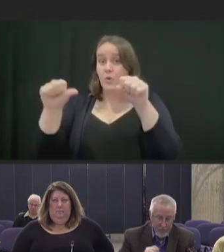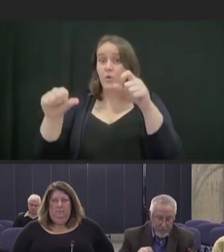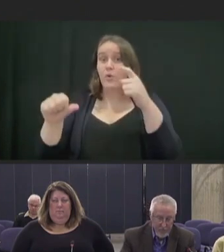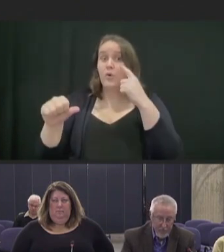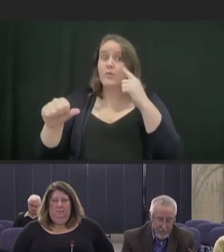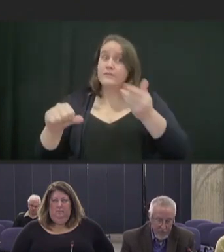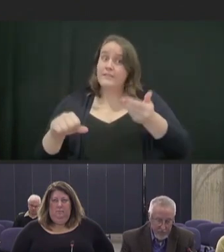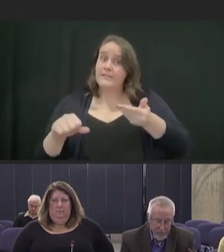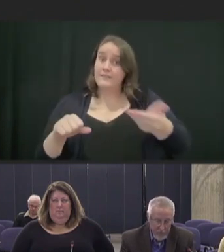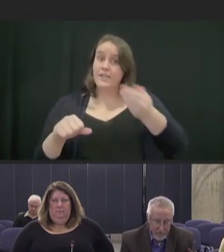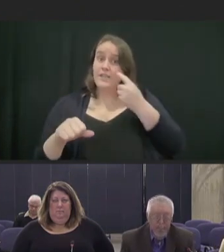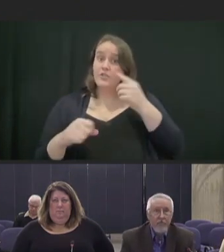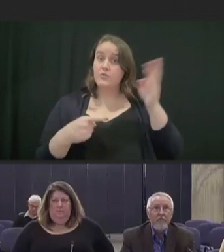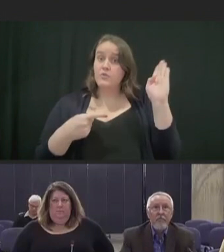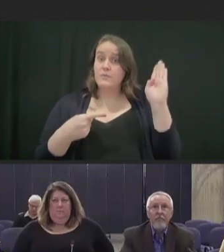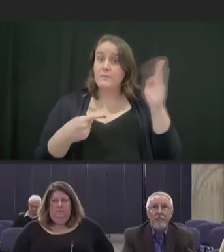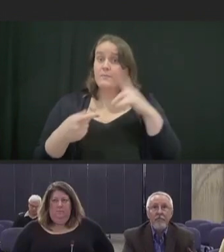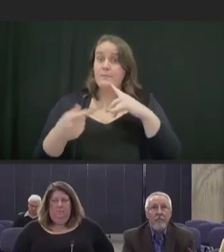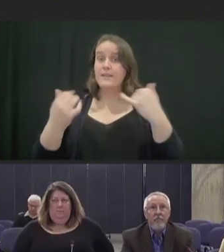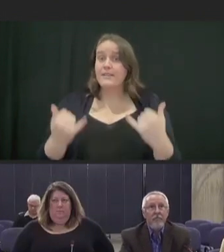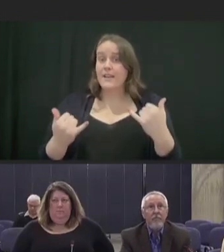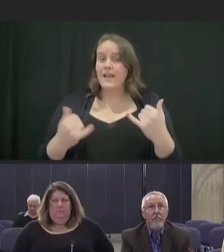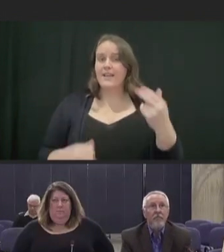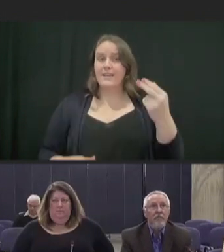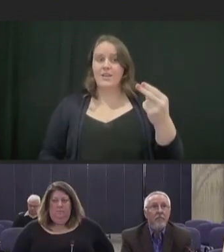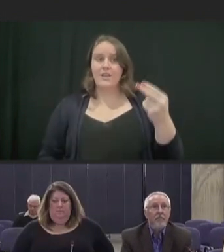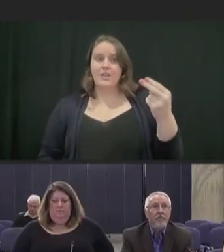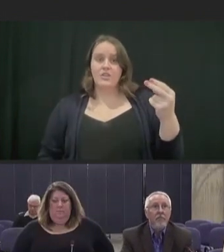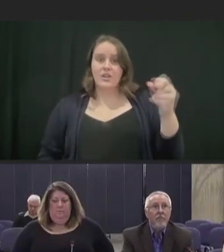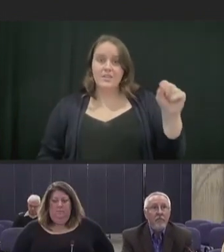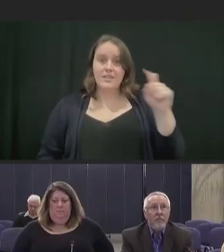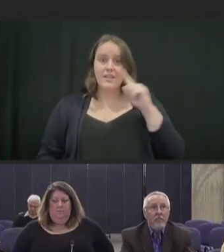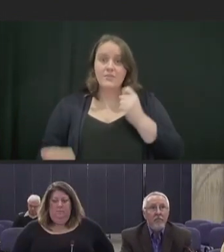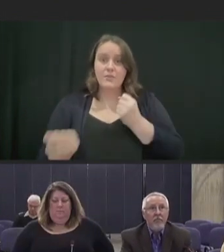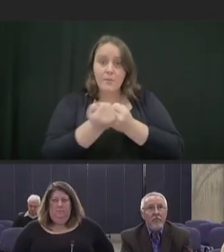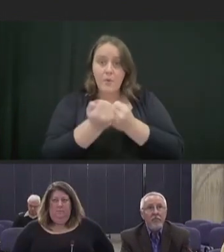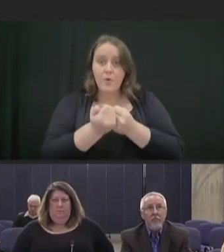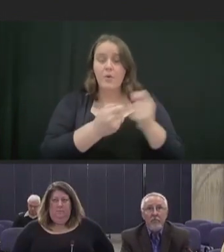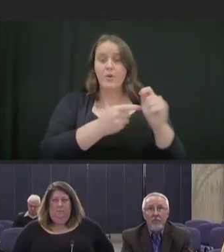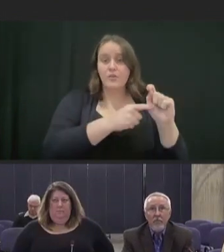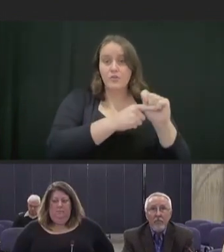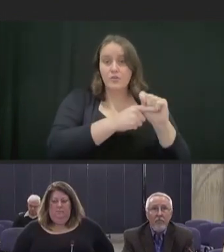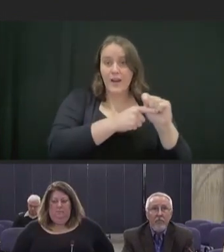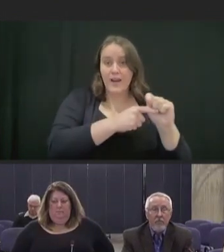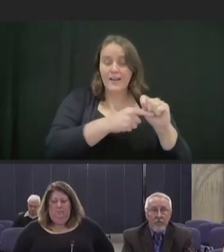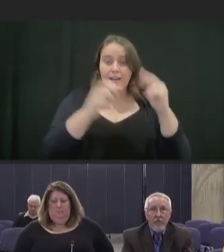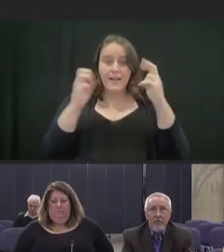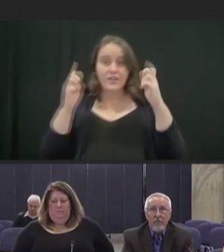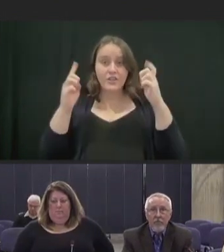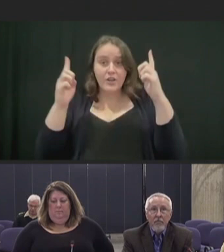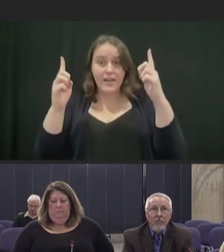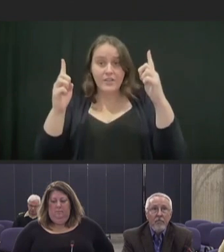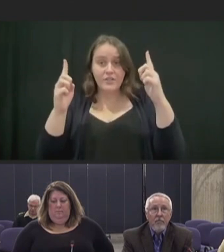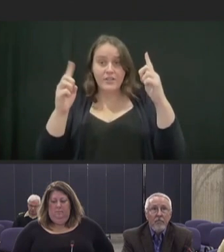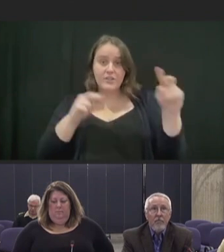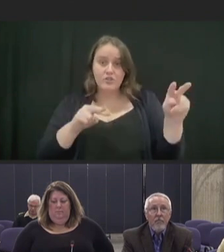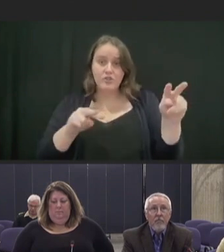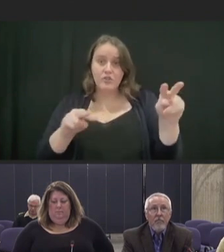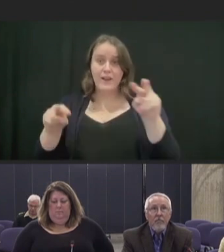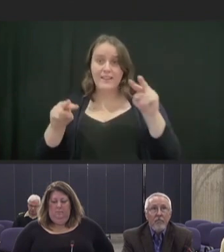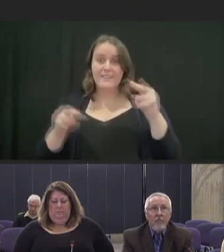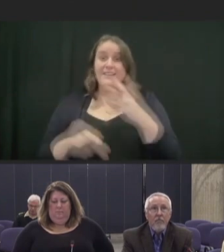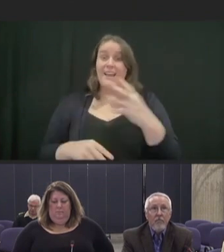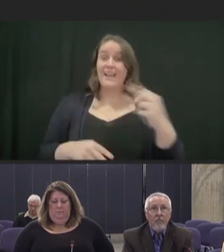and to HHS as well for the tremendous support of training and education, surveillance and epi, and the R&D for vaccines